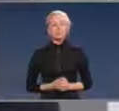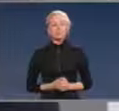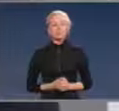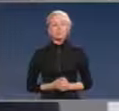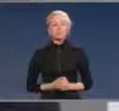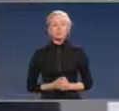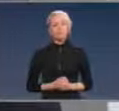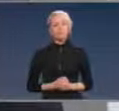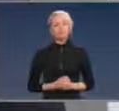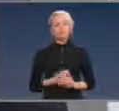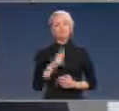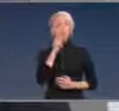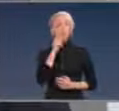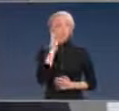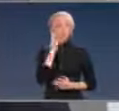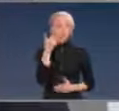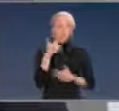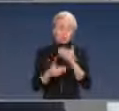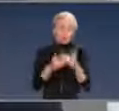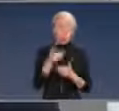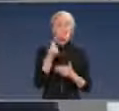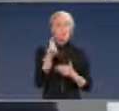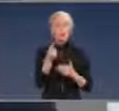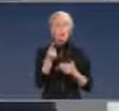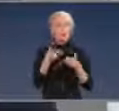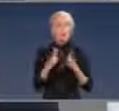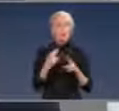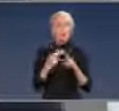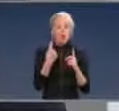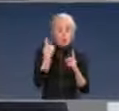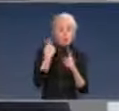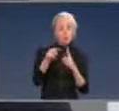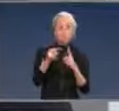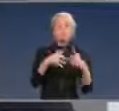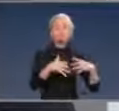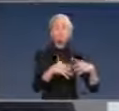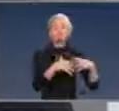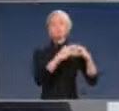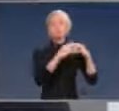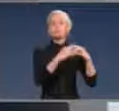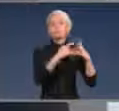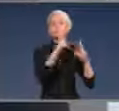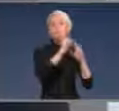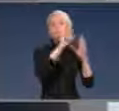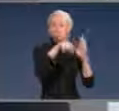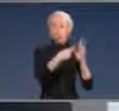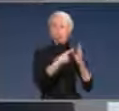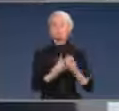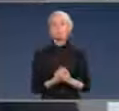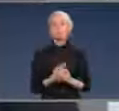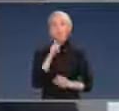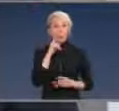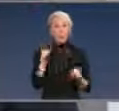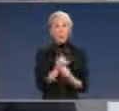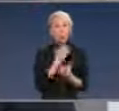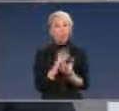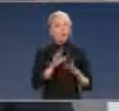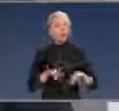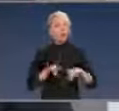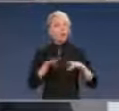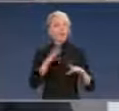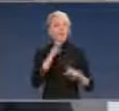to deal directly for interim standards with some model jurisdictions and forming bilateral agreements with all states and territories